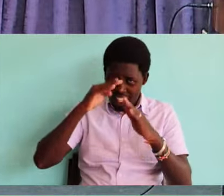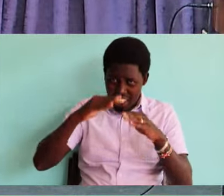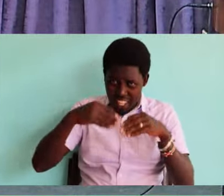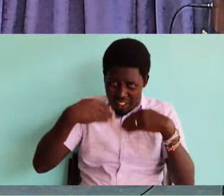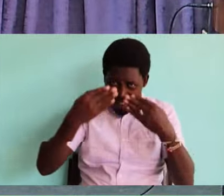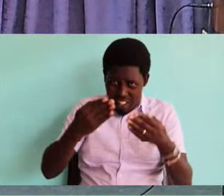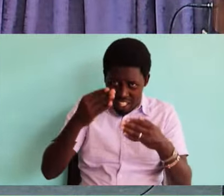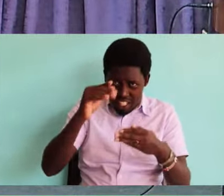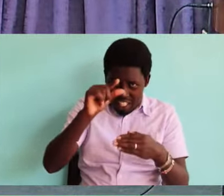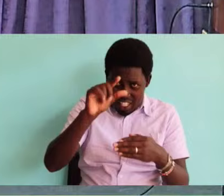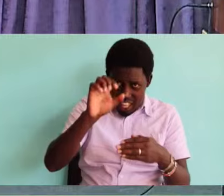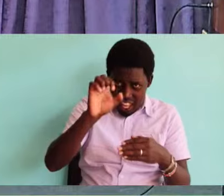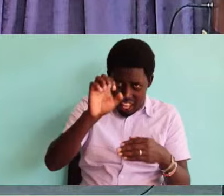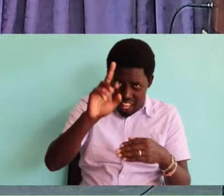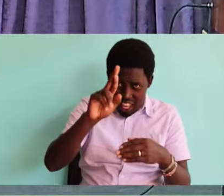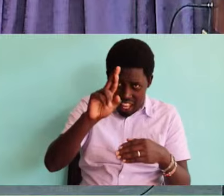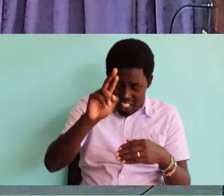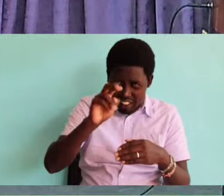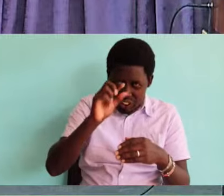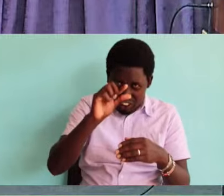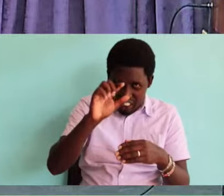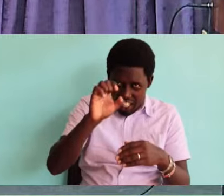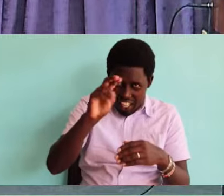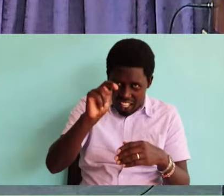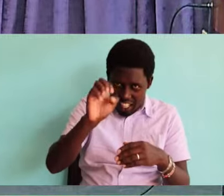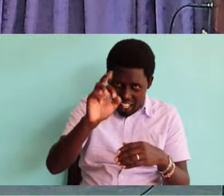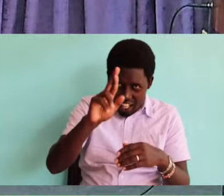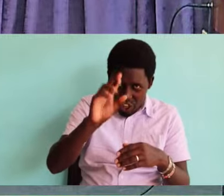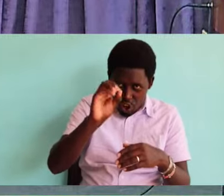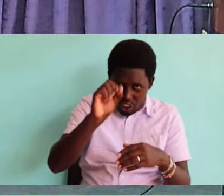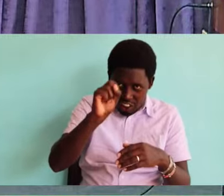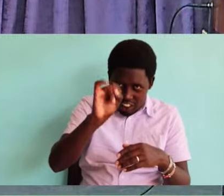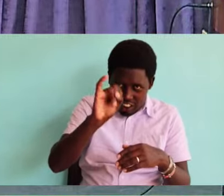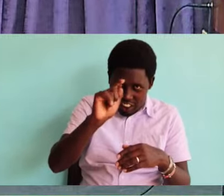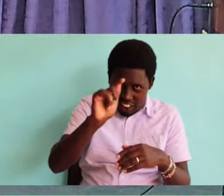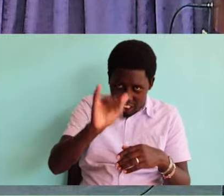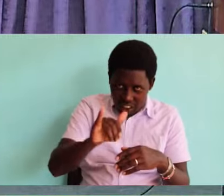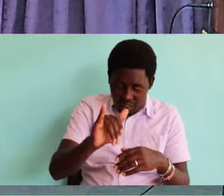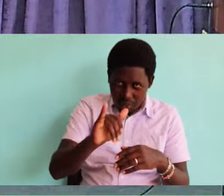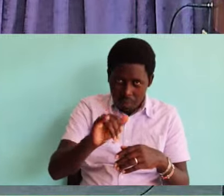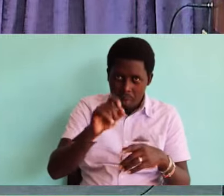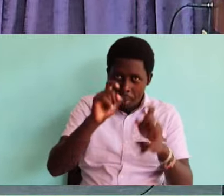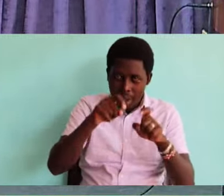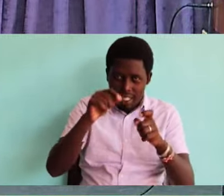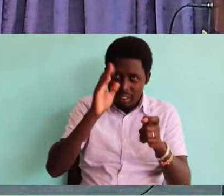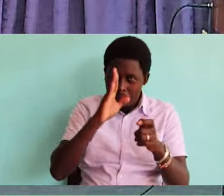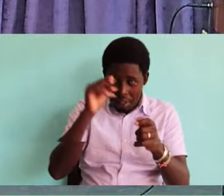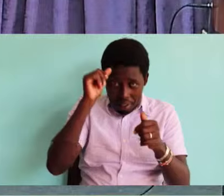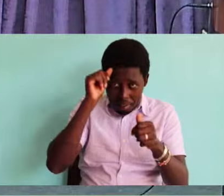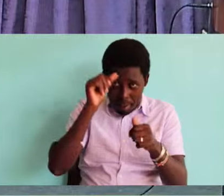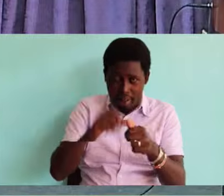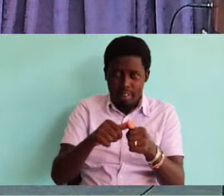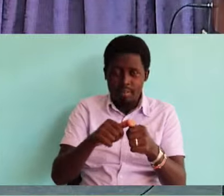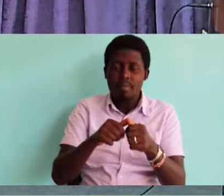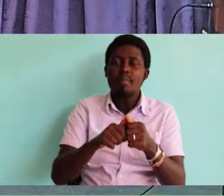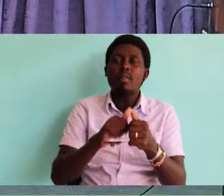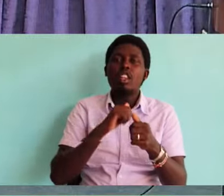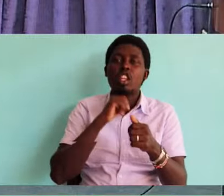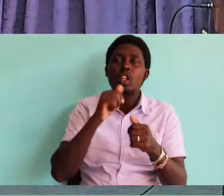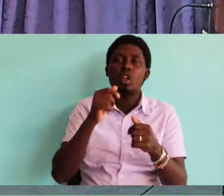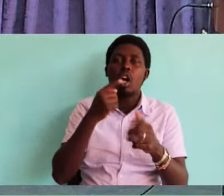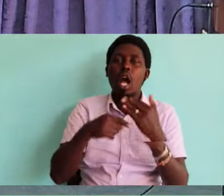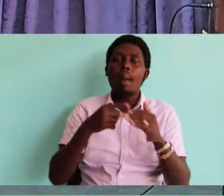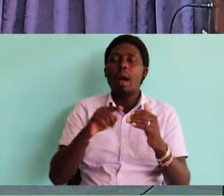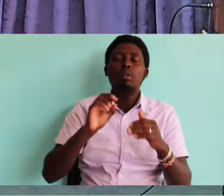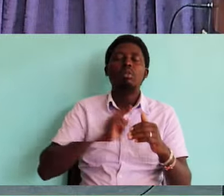and giving to God's work, we are to be reminded that it's not about